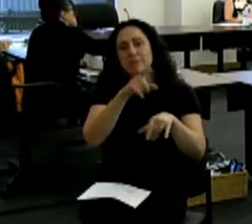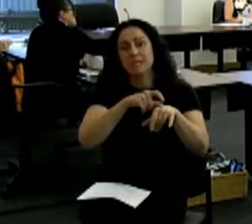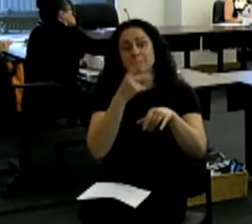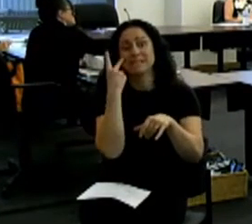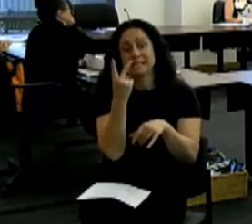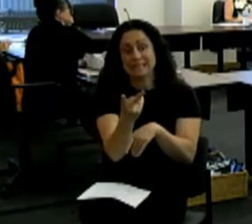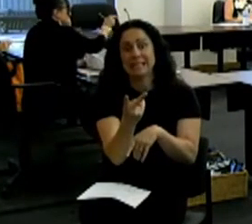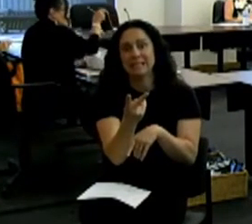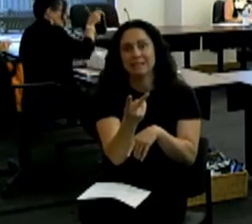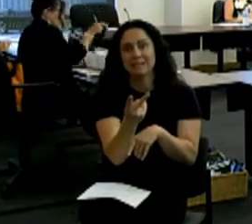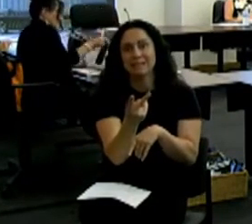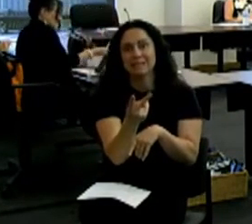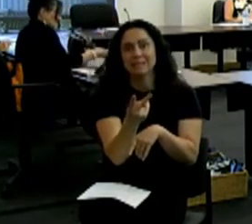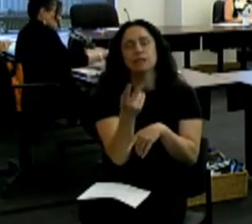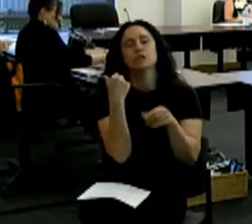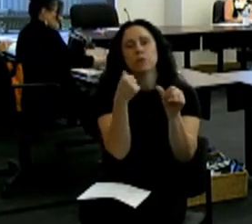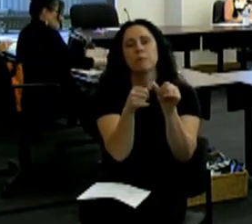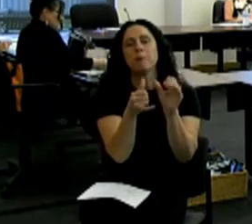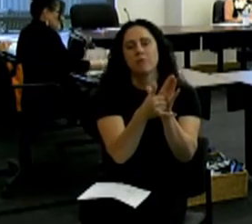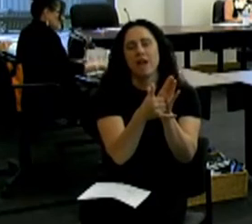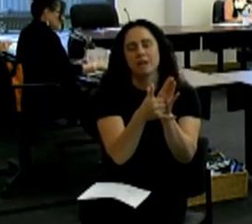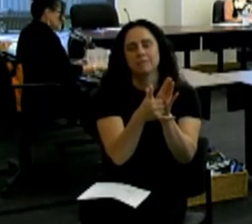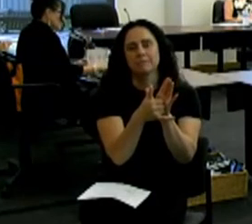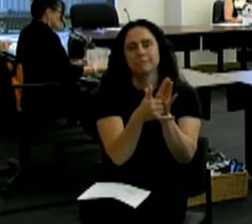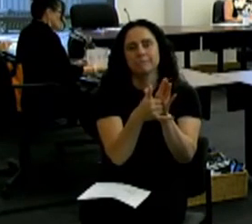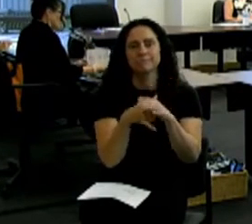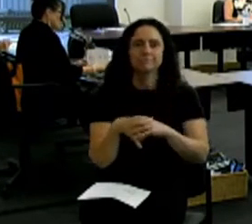call them, impressions, to remember that.